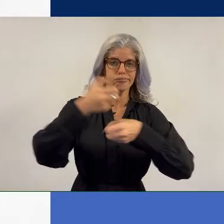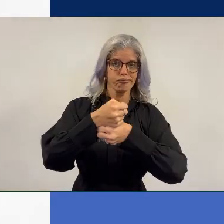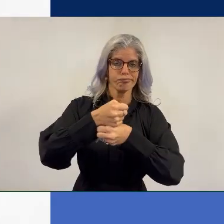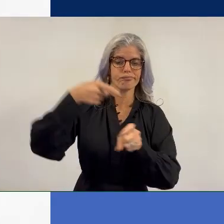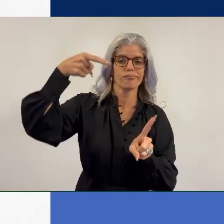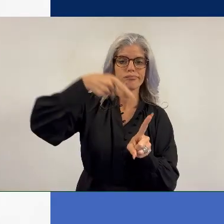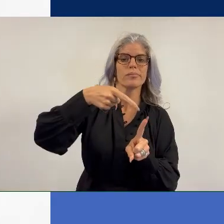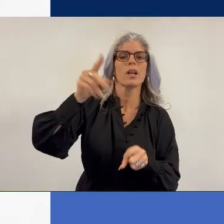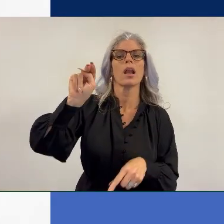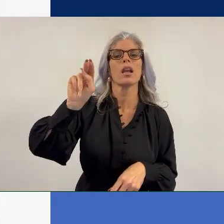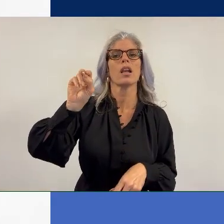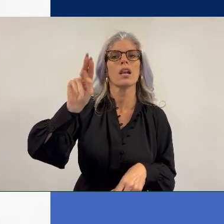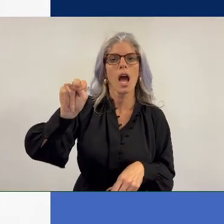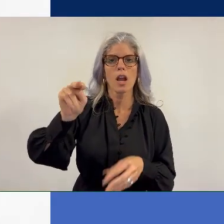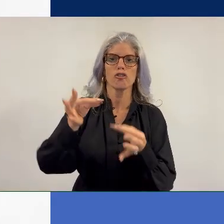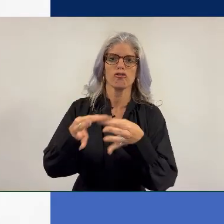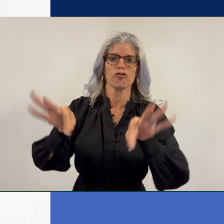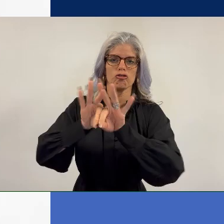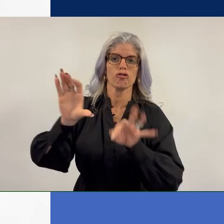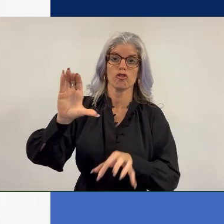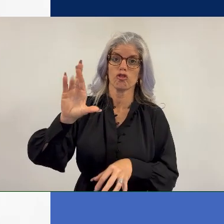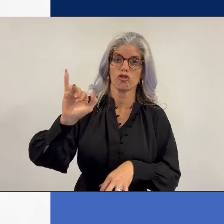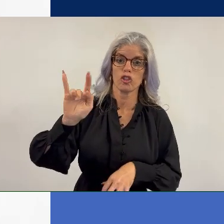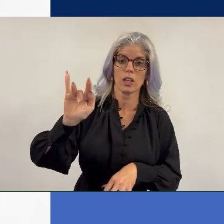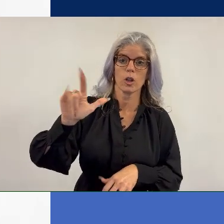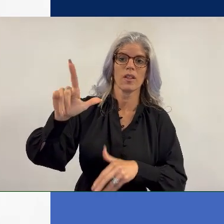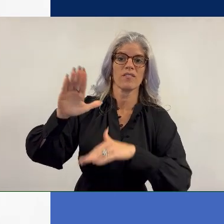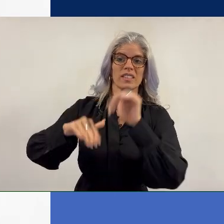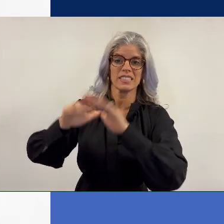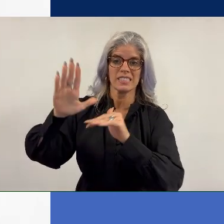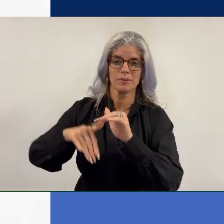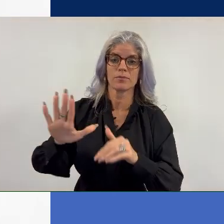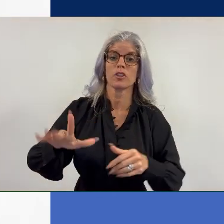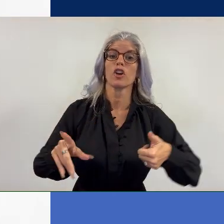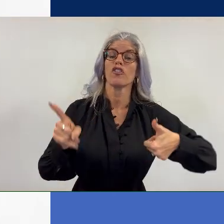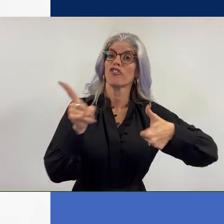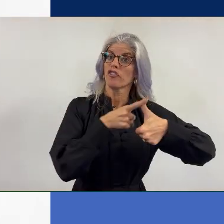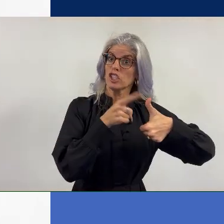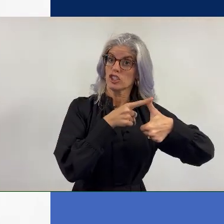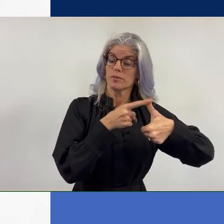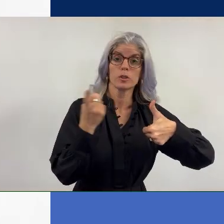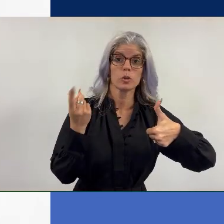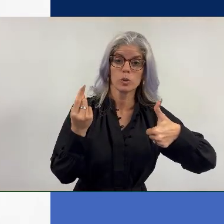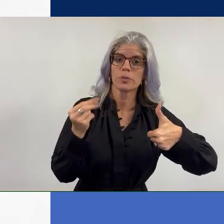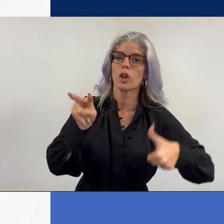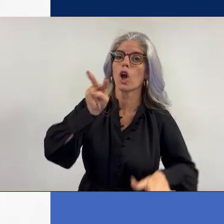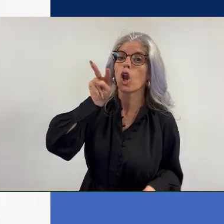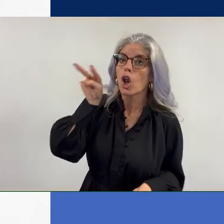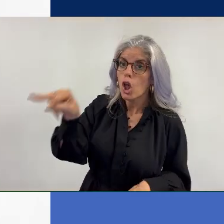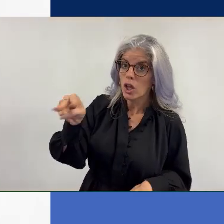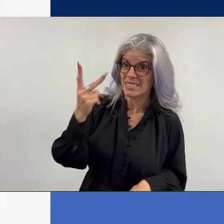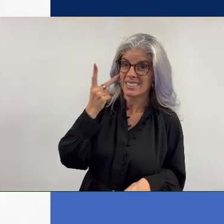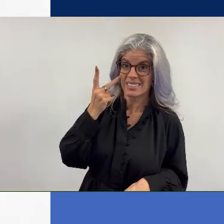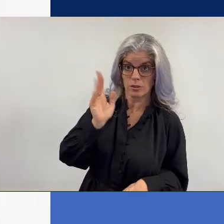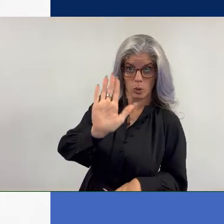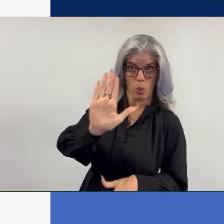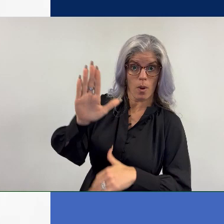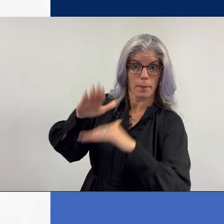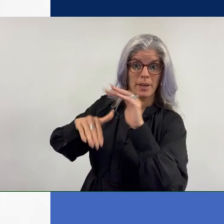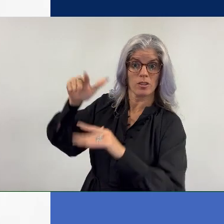Just to recap for non-critical facilities. First, determine if your non-critical facility is in a FEMA-declared